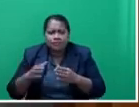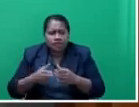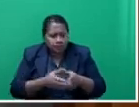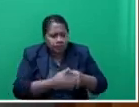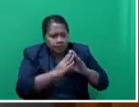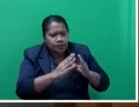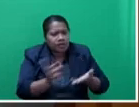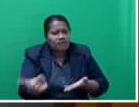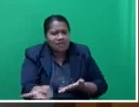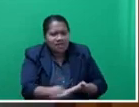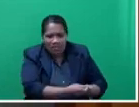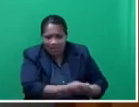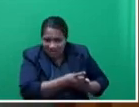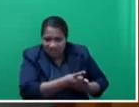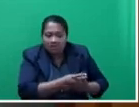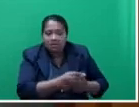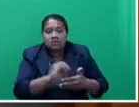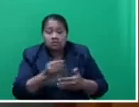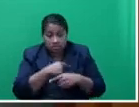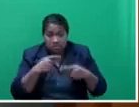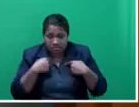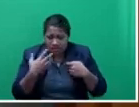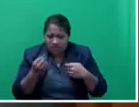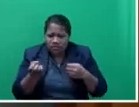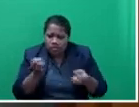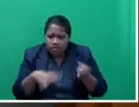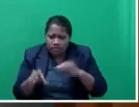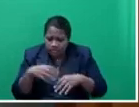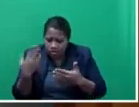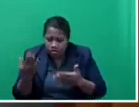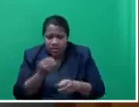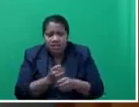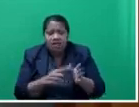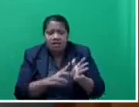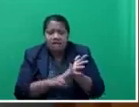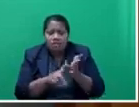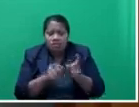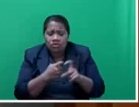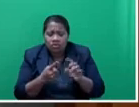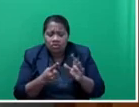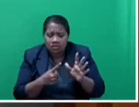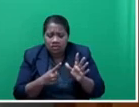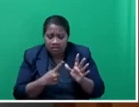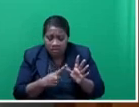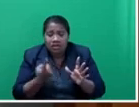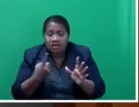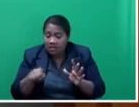database. Whilst we've heard the contribution from Honorable Ngavoka and Honorable Biman Prasad focusing on